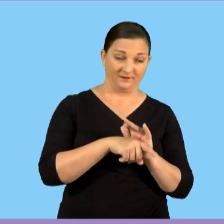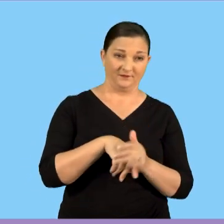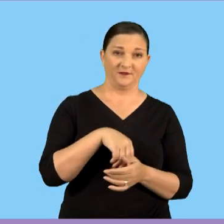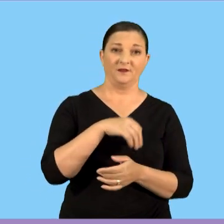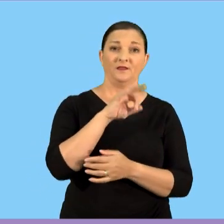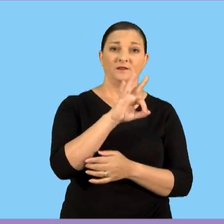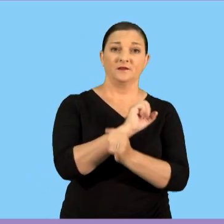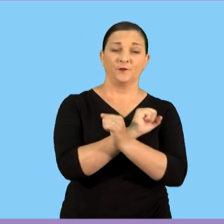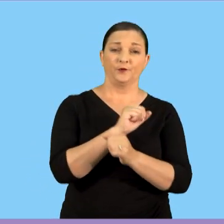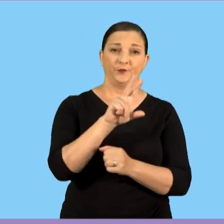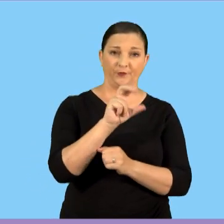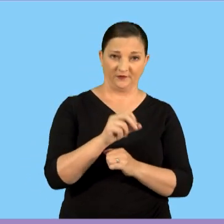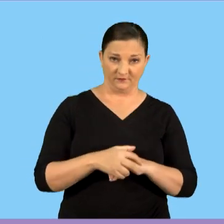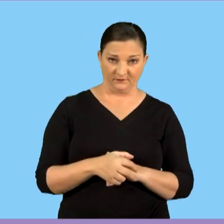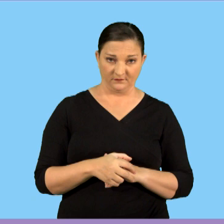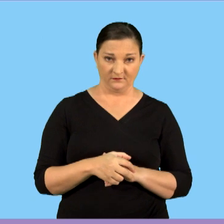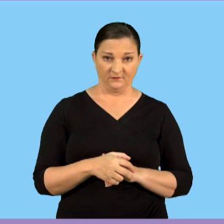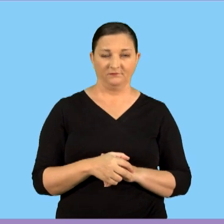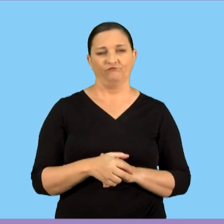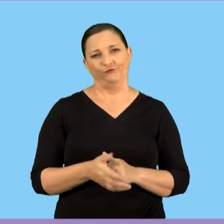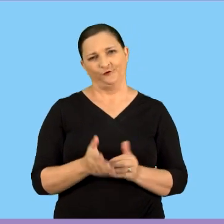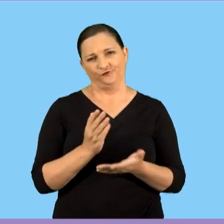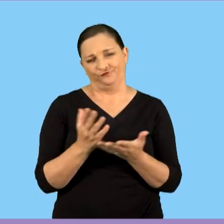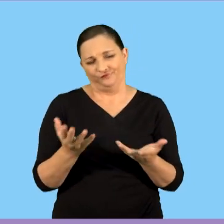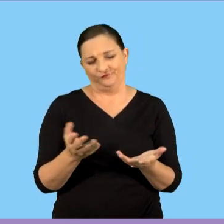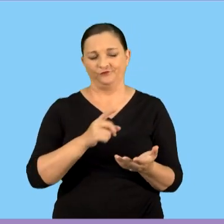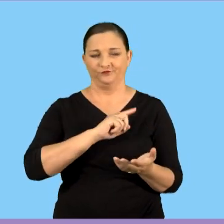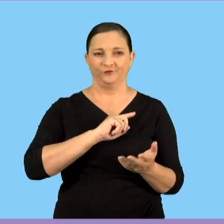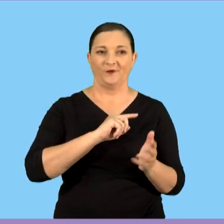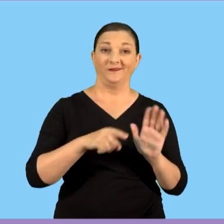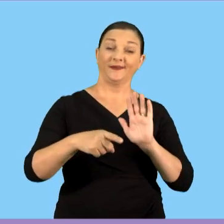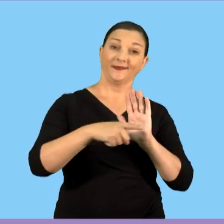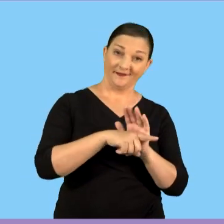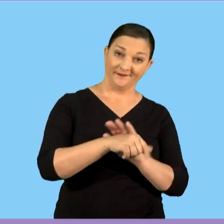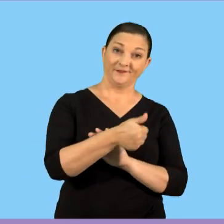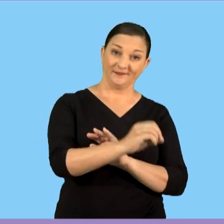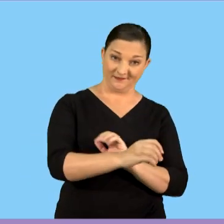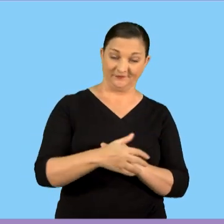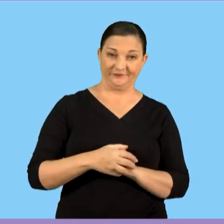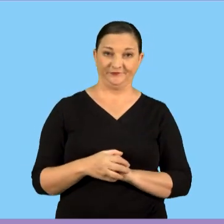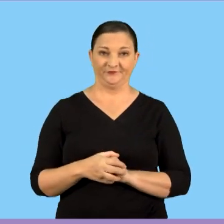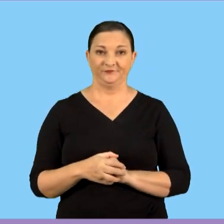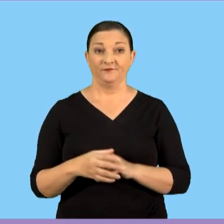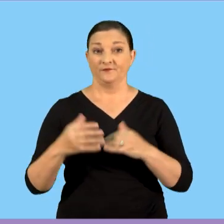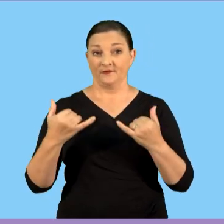answer. And what is 3 multiplied by 20? That is, of course, our 60.